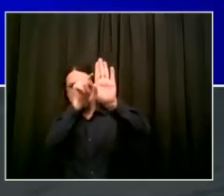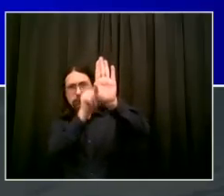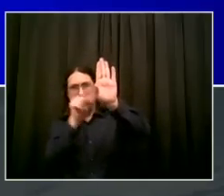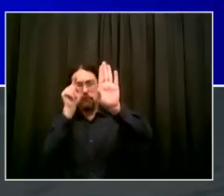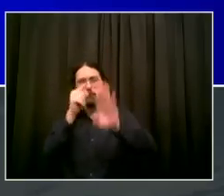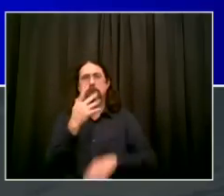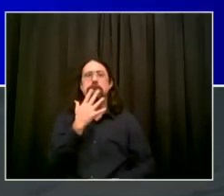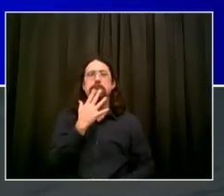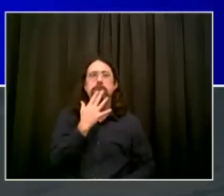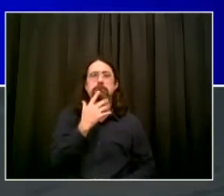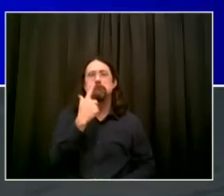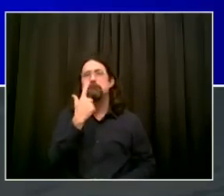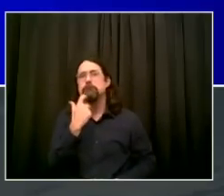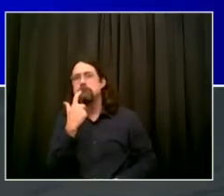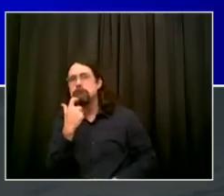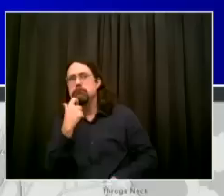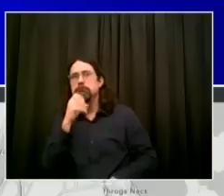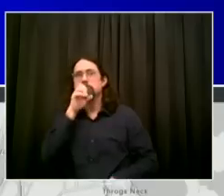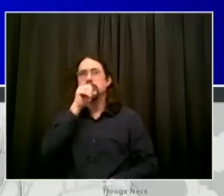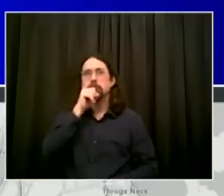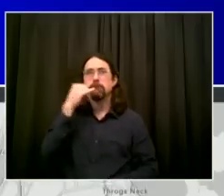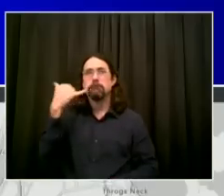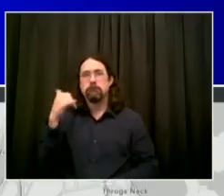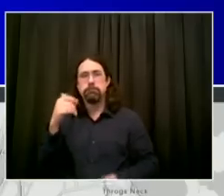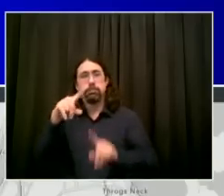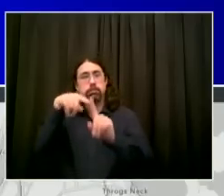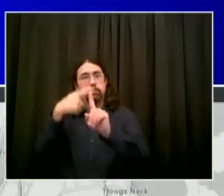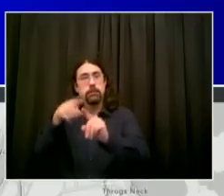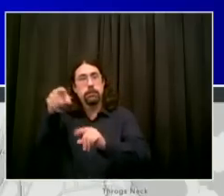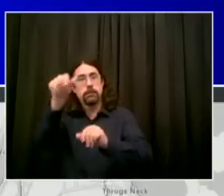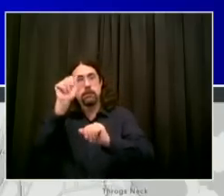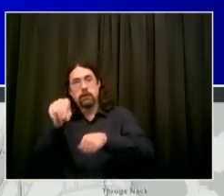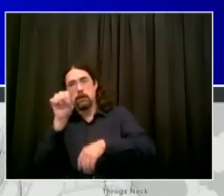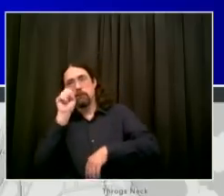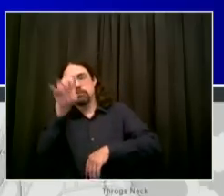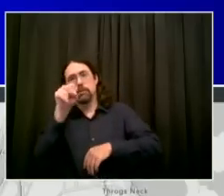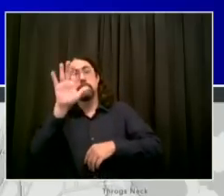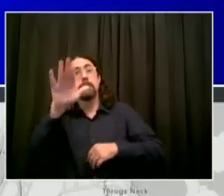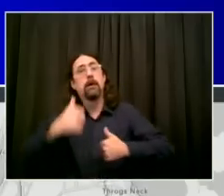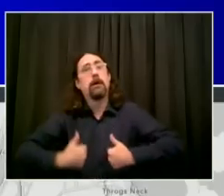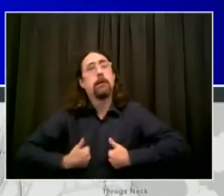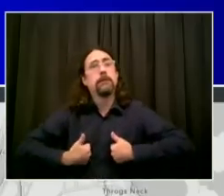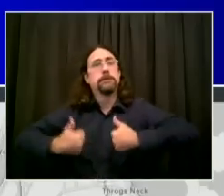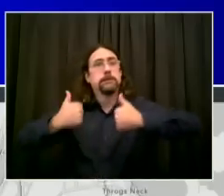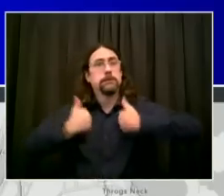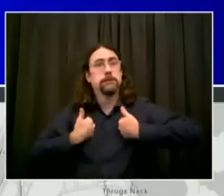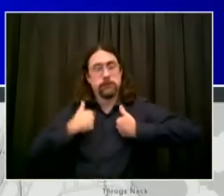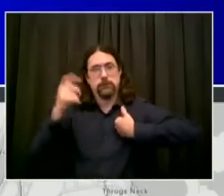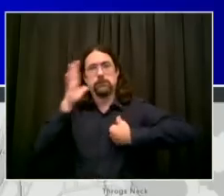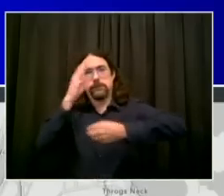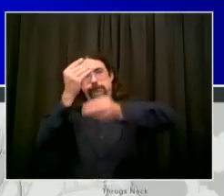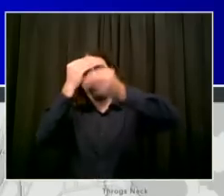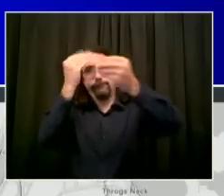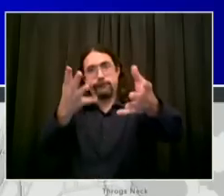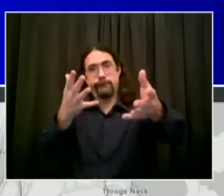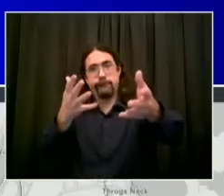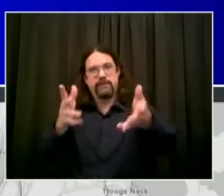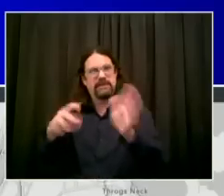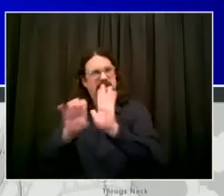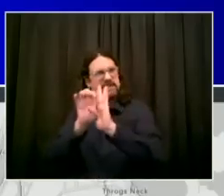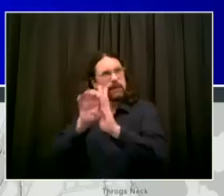your home address, for example, or your business address, your school address, and it will tell you what is happening at that address,